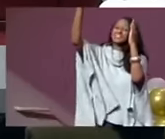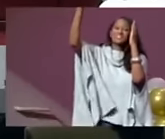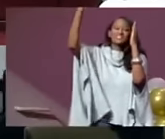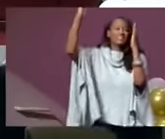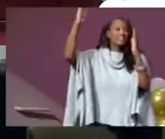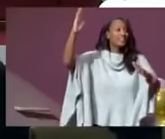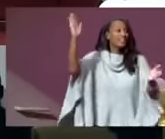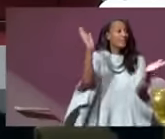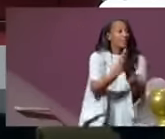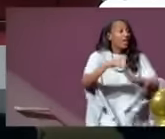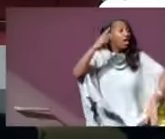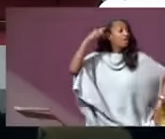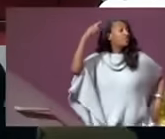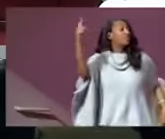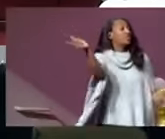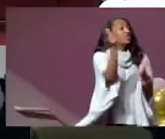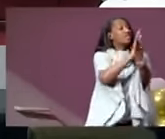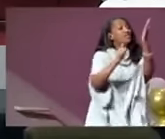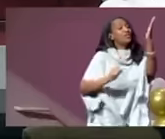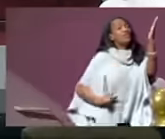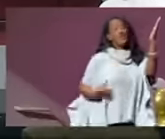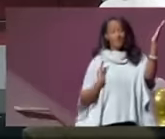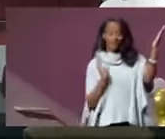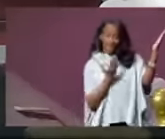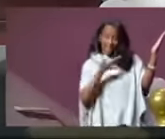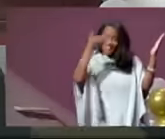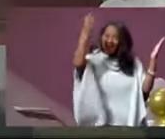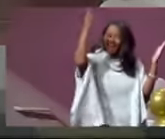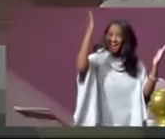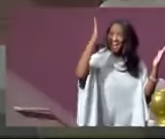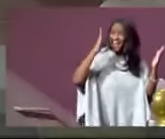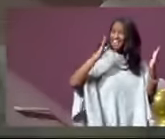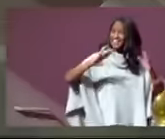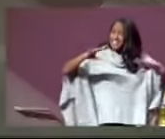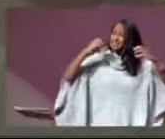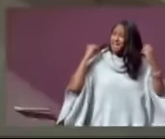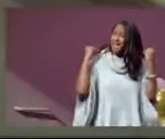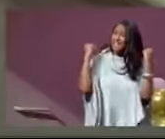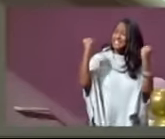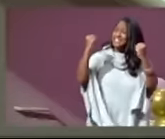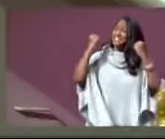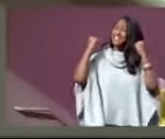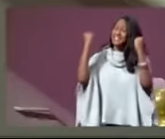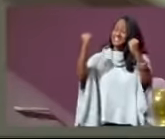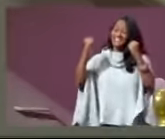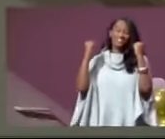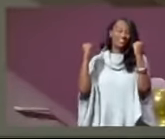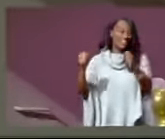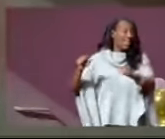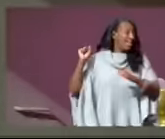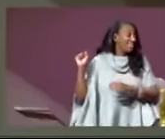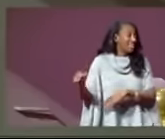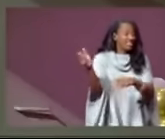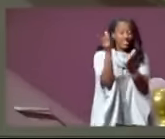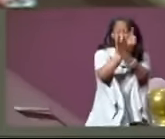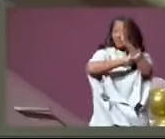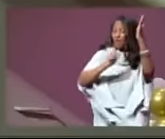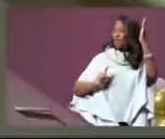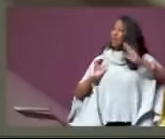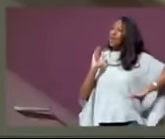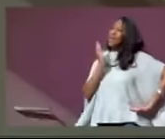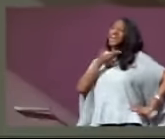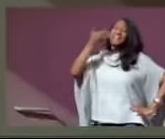For the Lord our God is mighty. For the Lord our God is mighty. Testify that yes, the Lord. Yes,